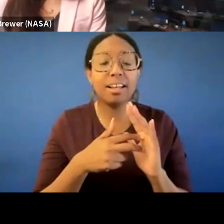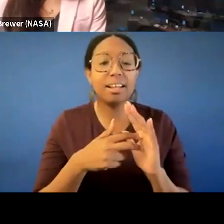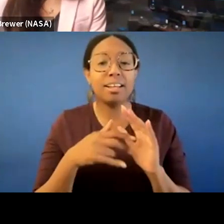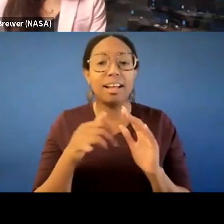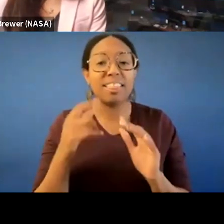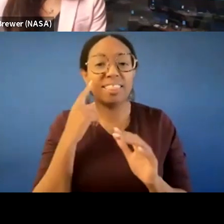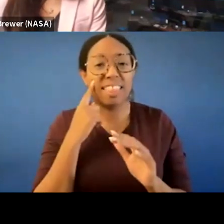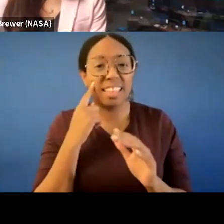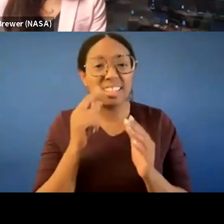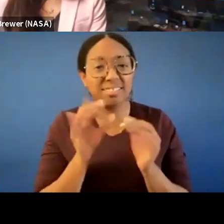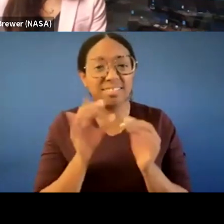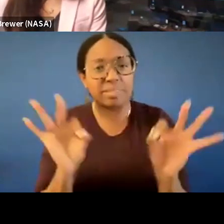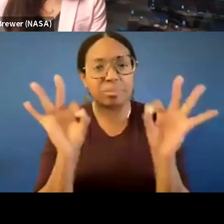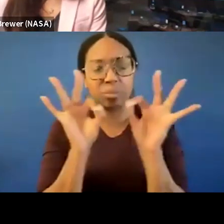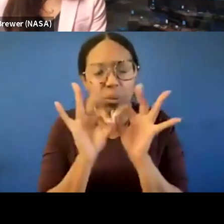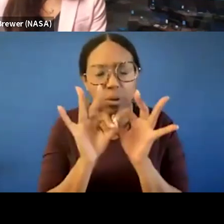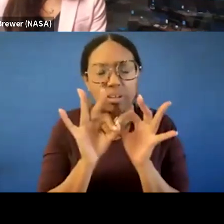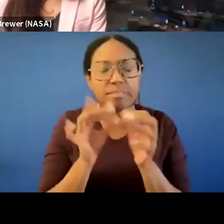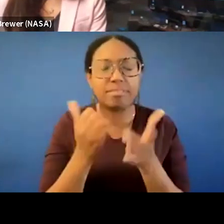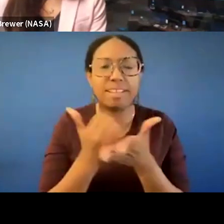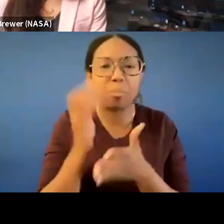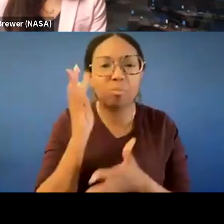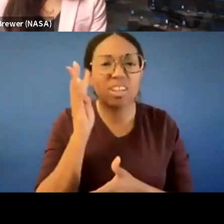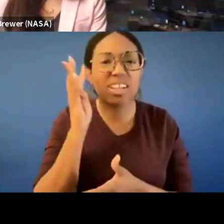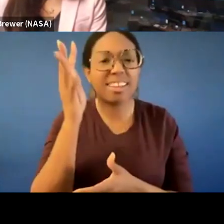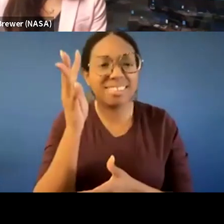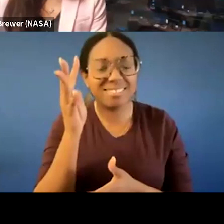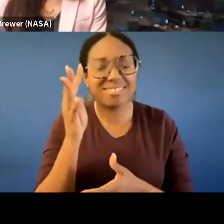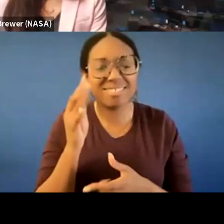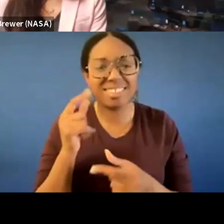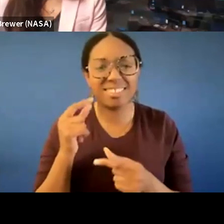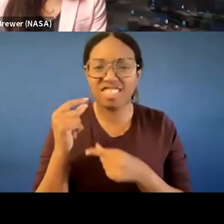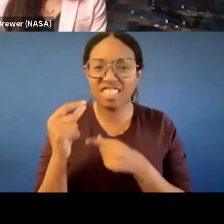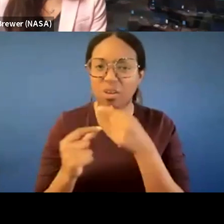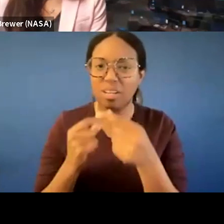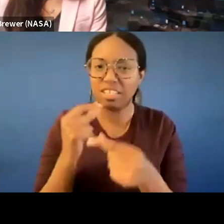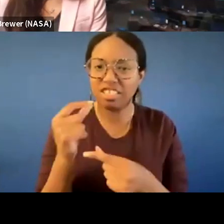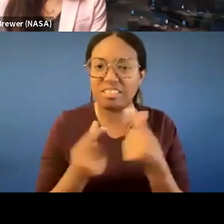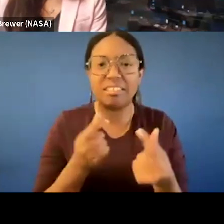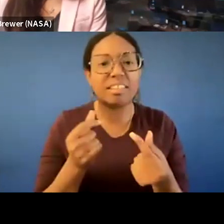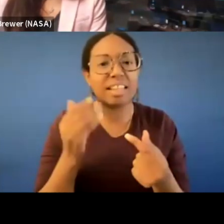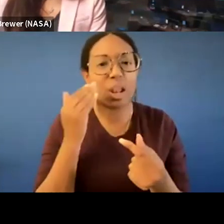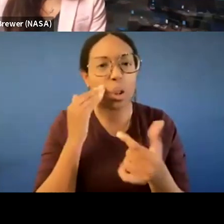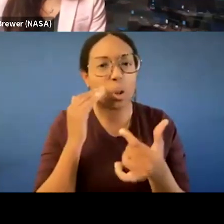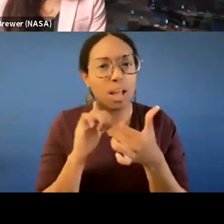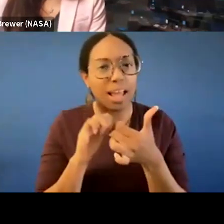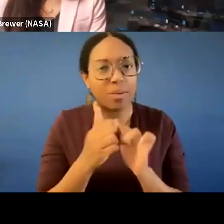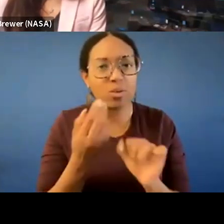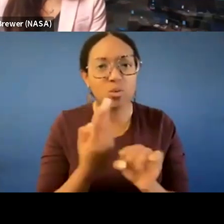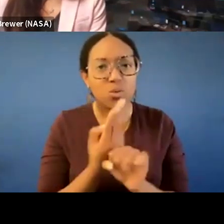think, key to creating a generation that can use this term and in actionable